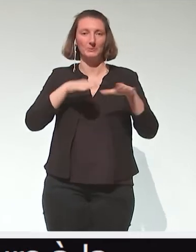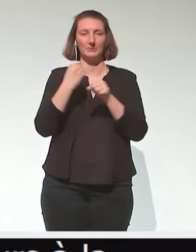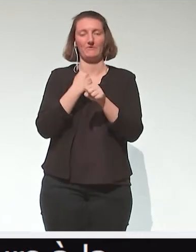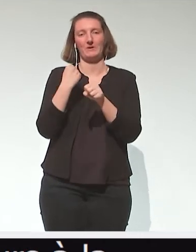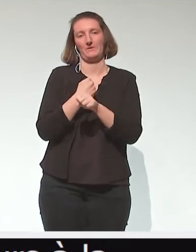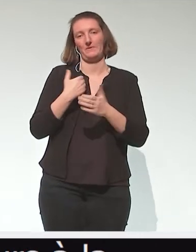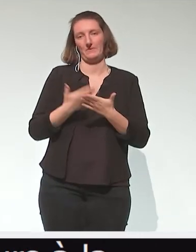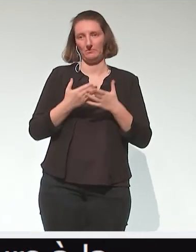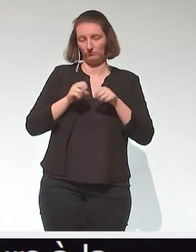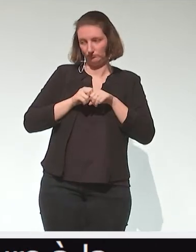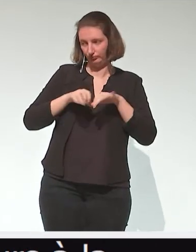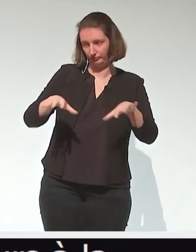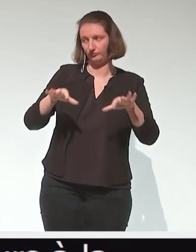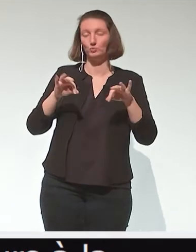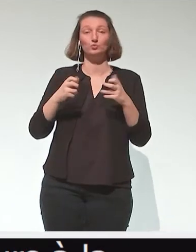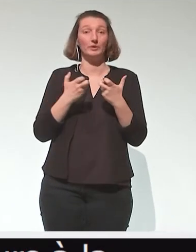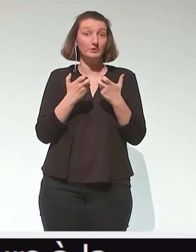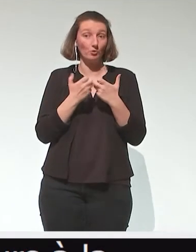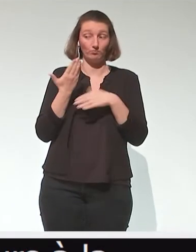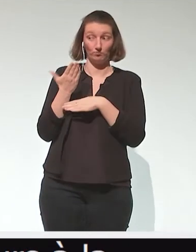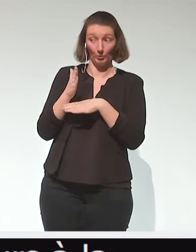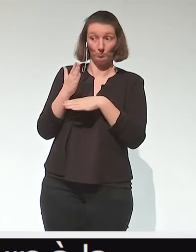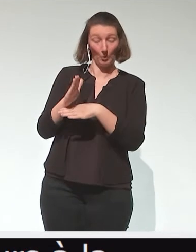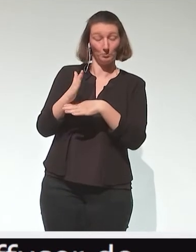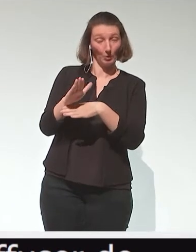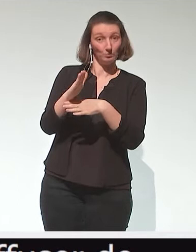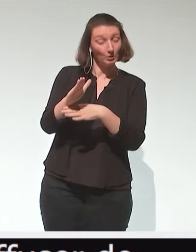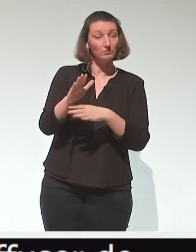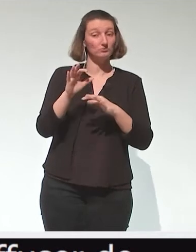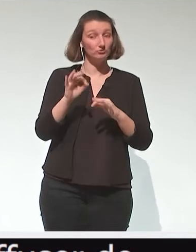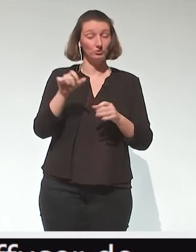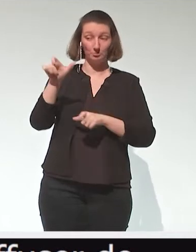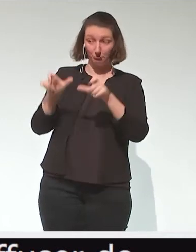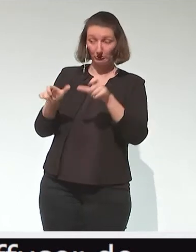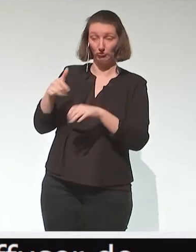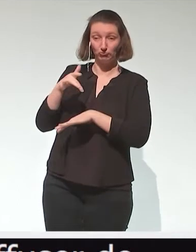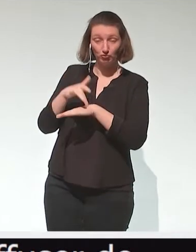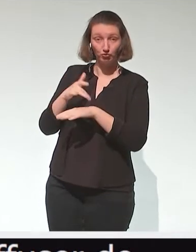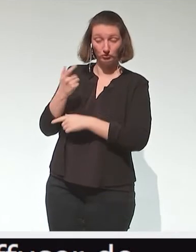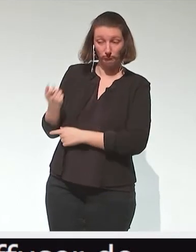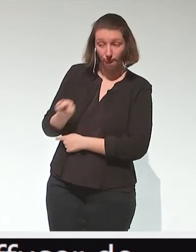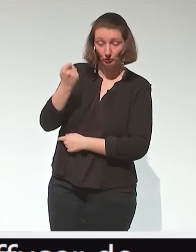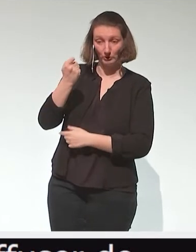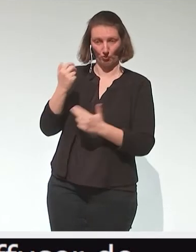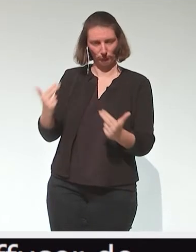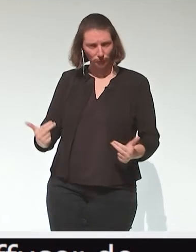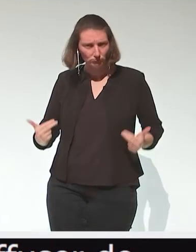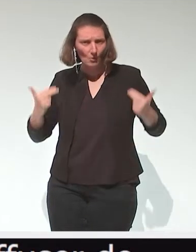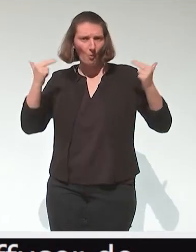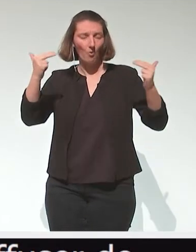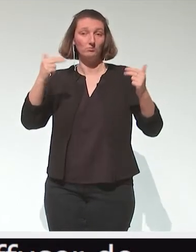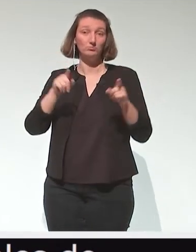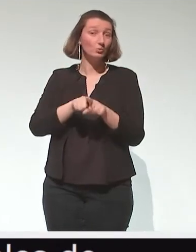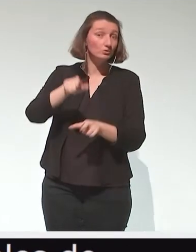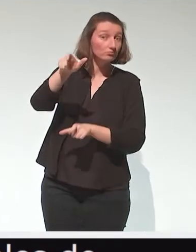knowledge and highest education, but also simple professions, because there are people with disabilities with